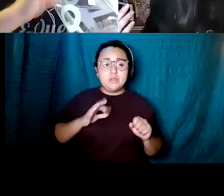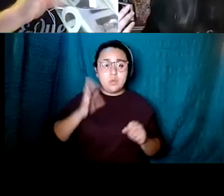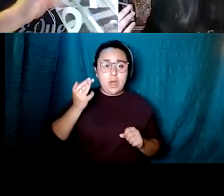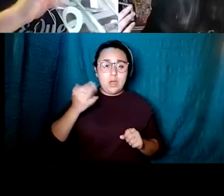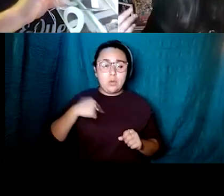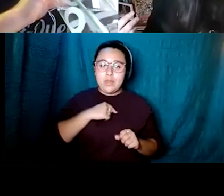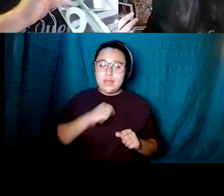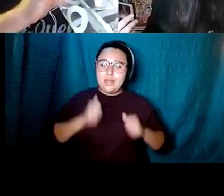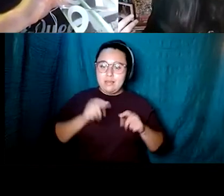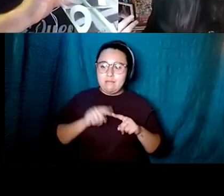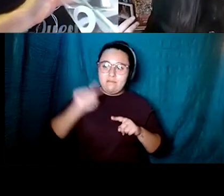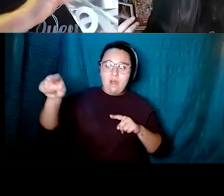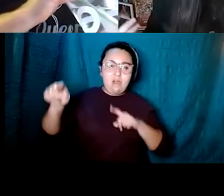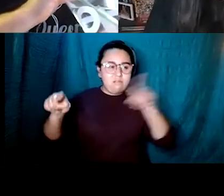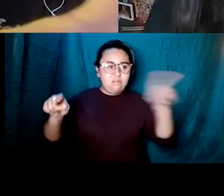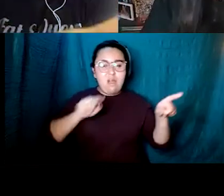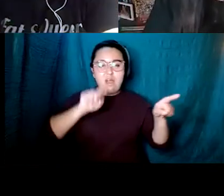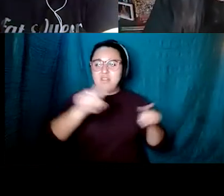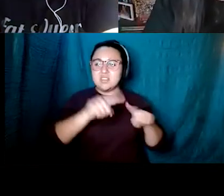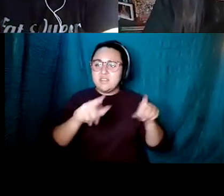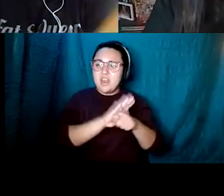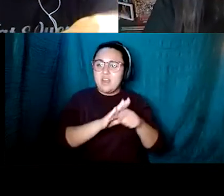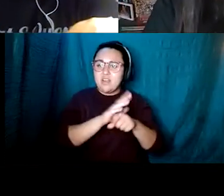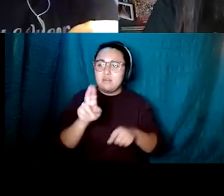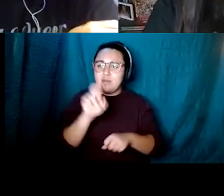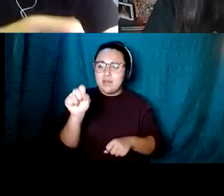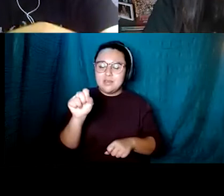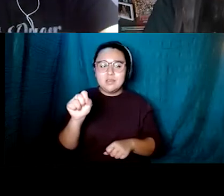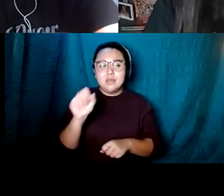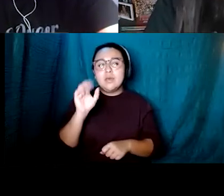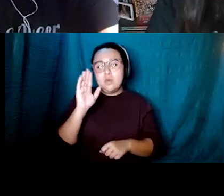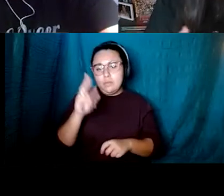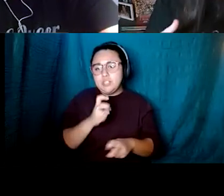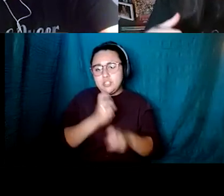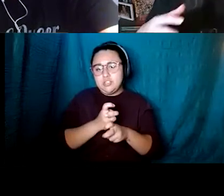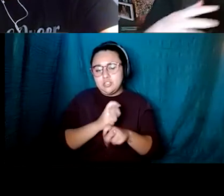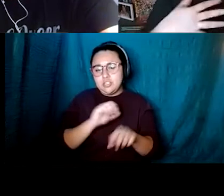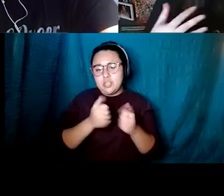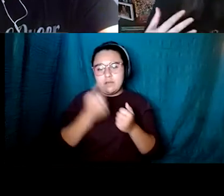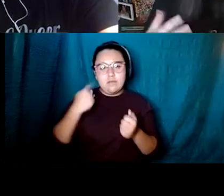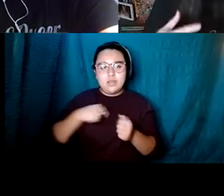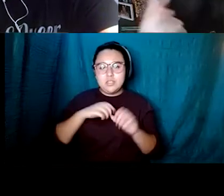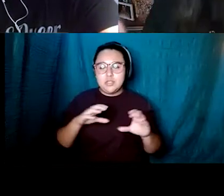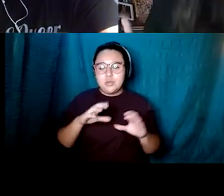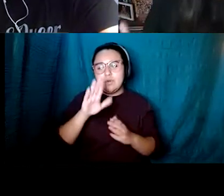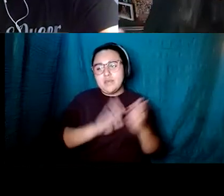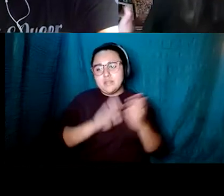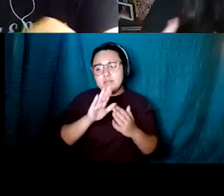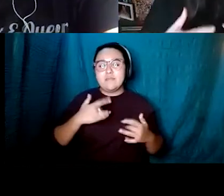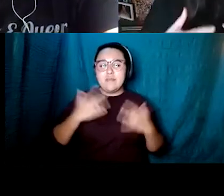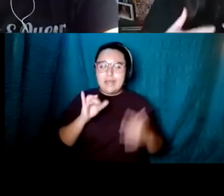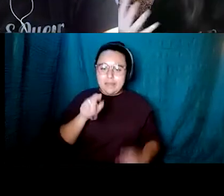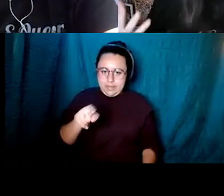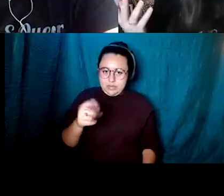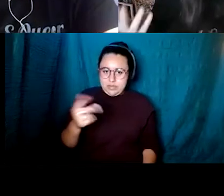all live like across the United States, so it would be incredibly difficult for us to do in person events like this